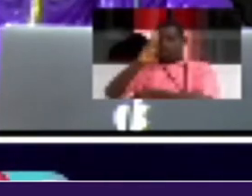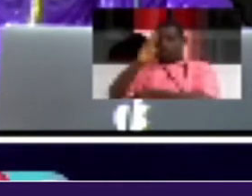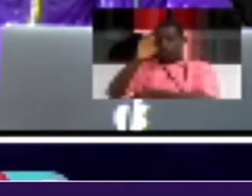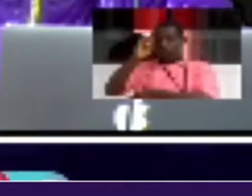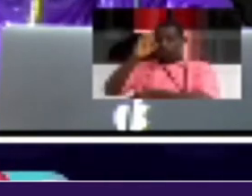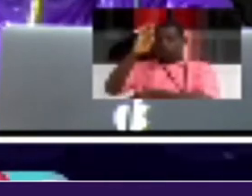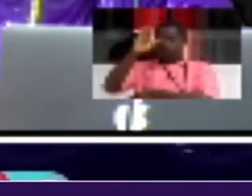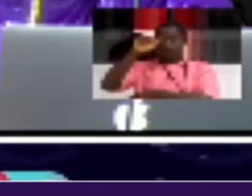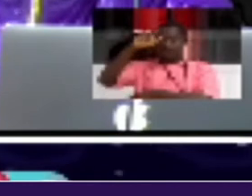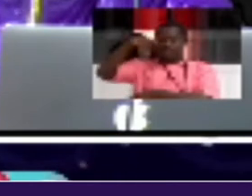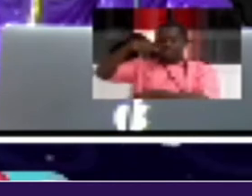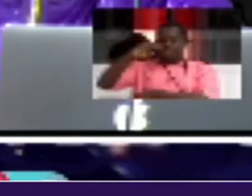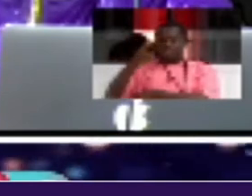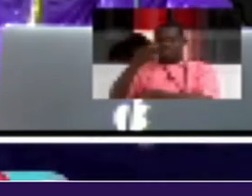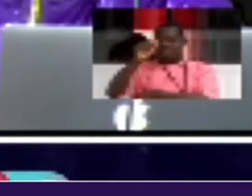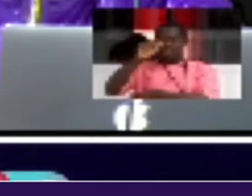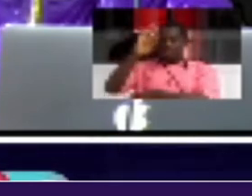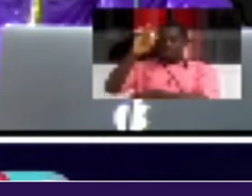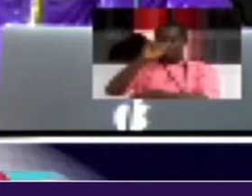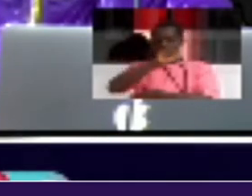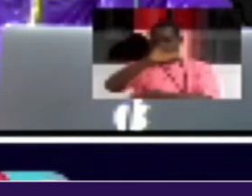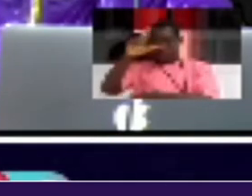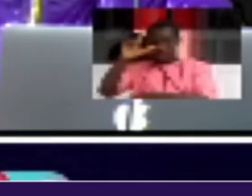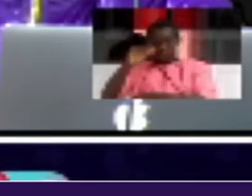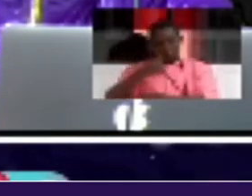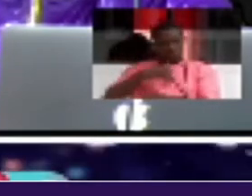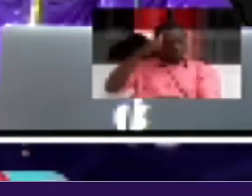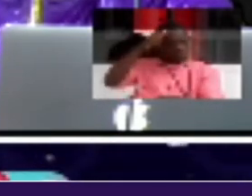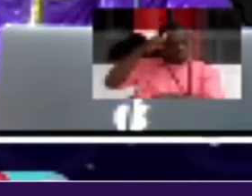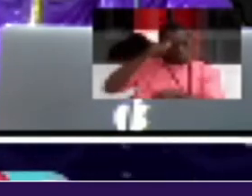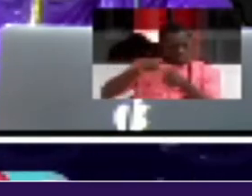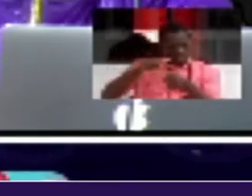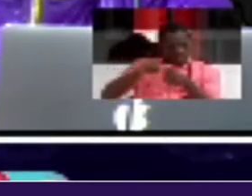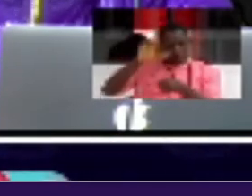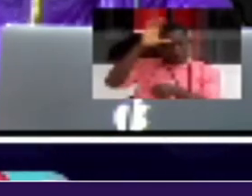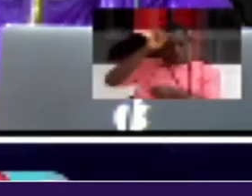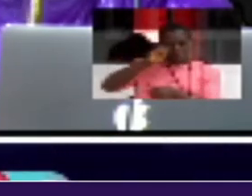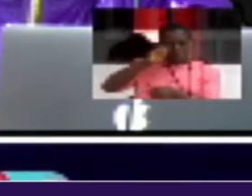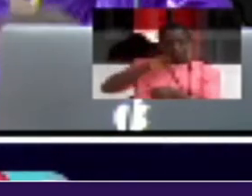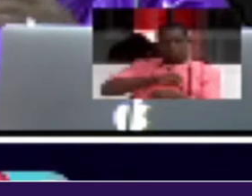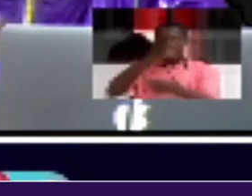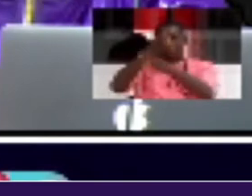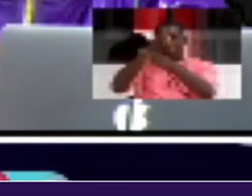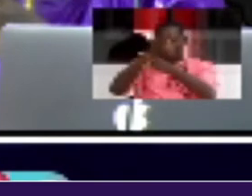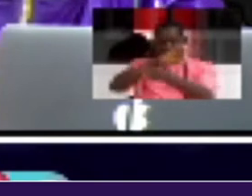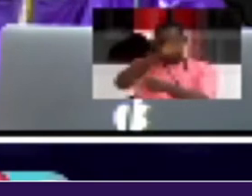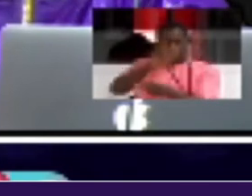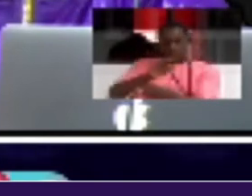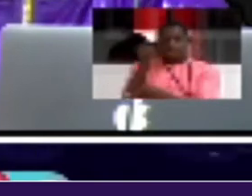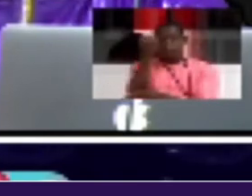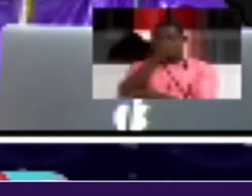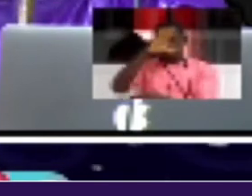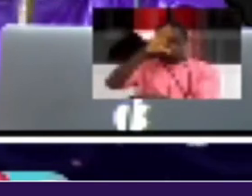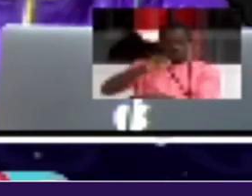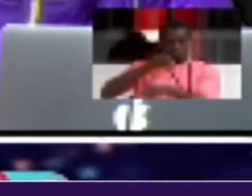my understanding, he was an instructor because he did the course in Libya. So he was an instructor during